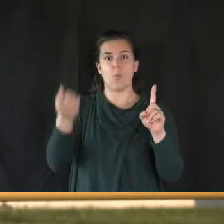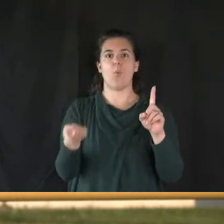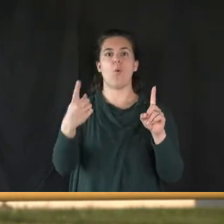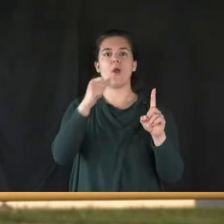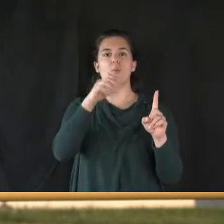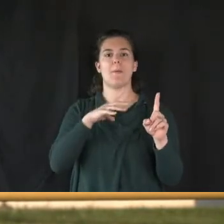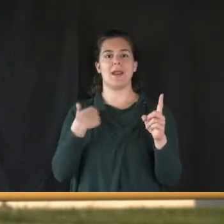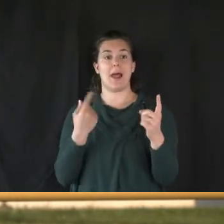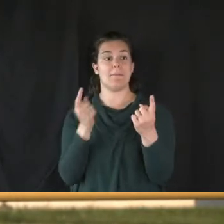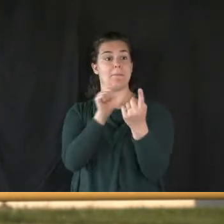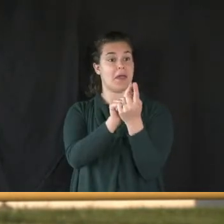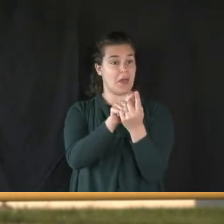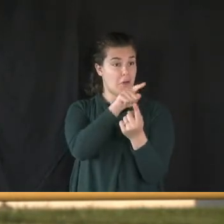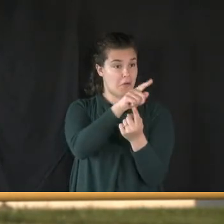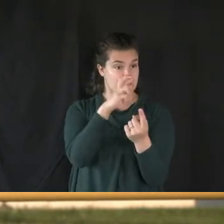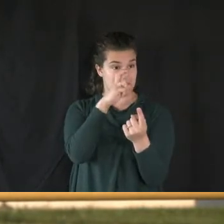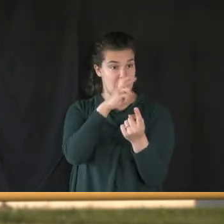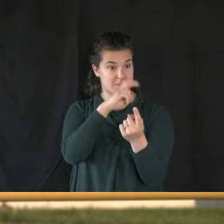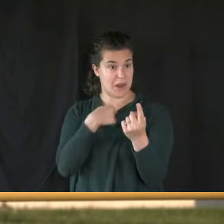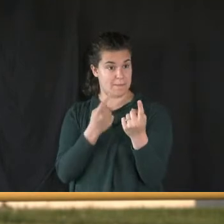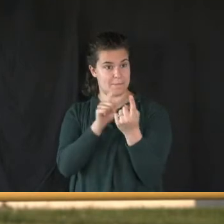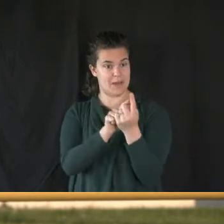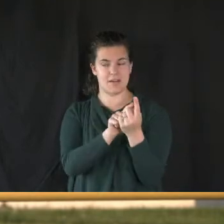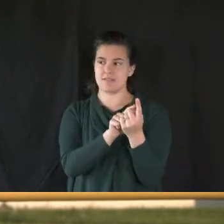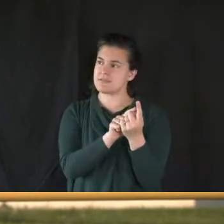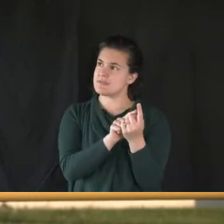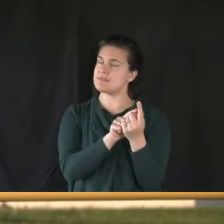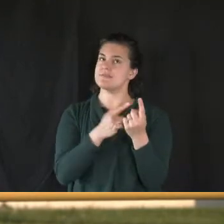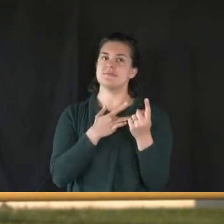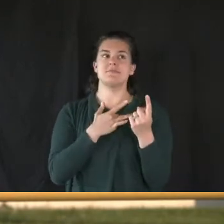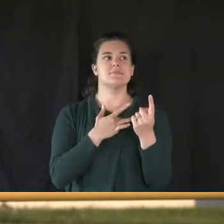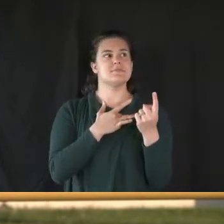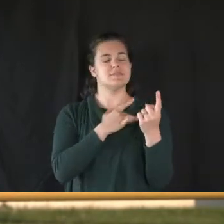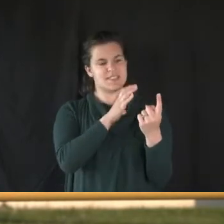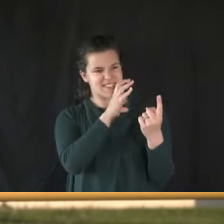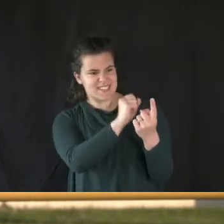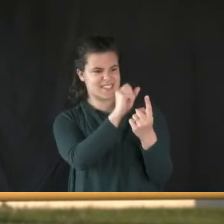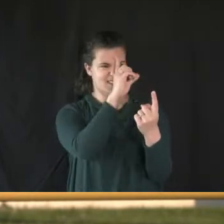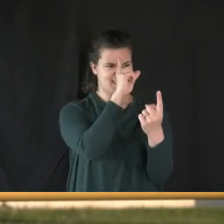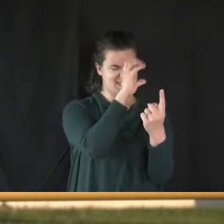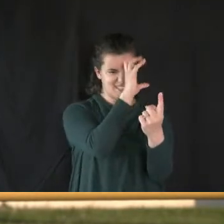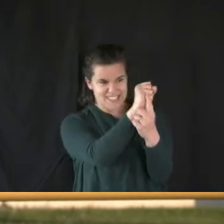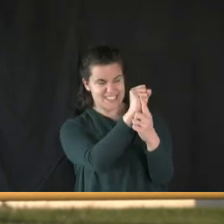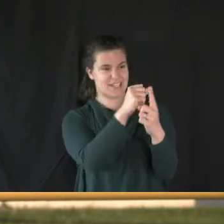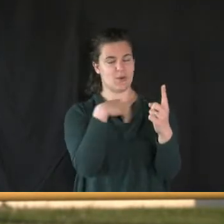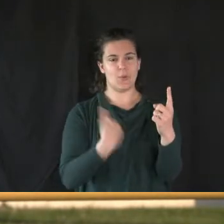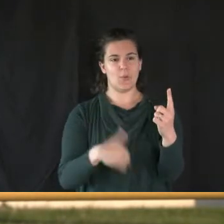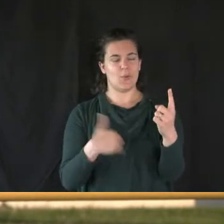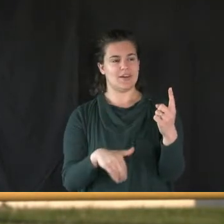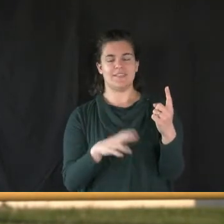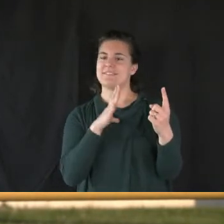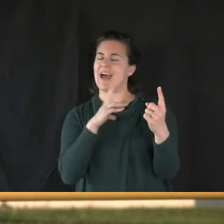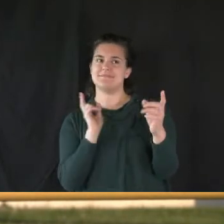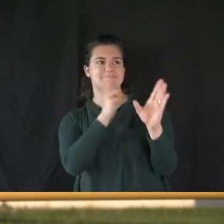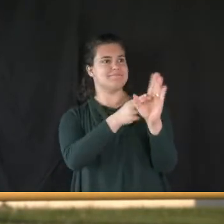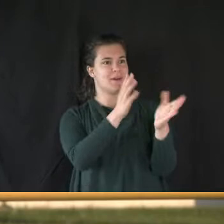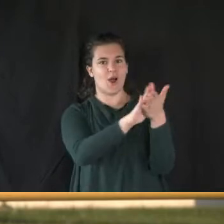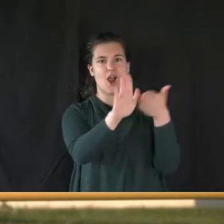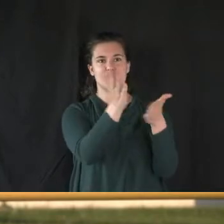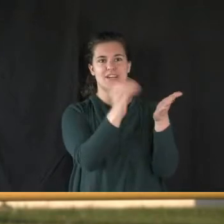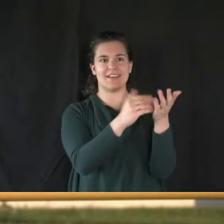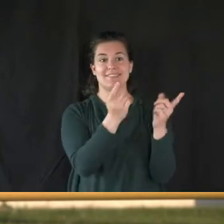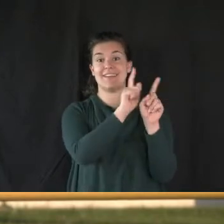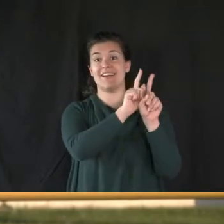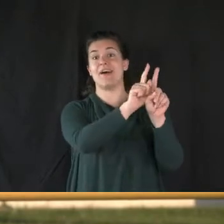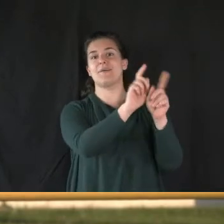met as a freshman who I couldn't get out of my heart and mind, and she later became my wife. The rest